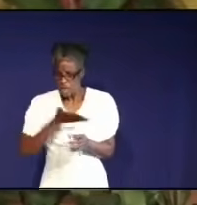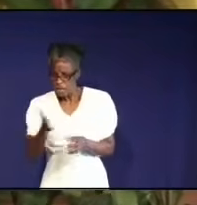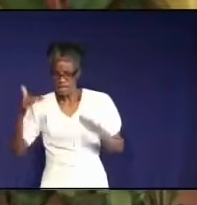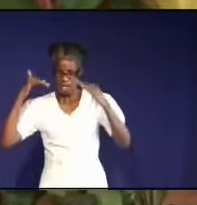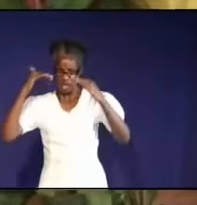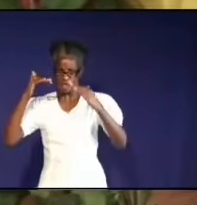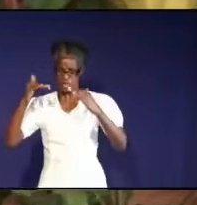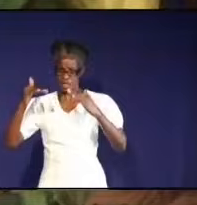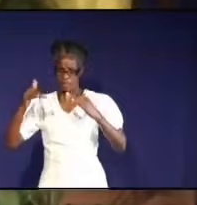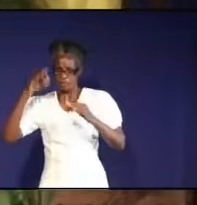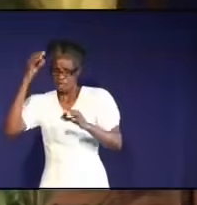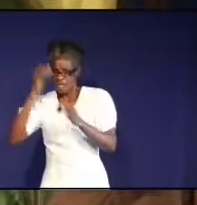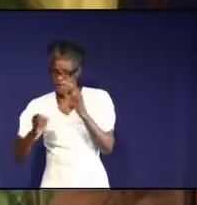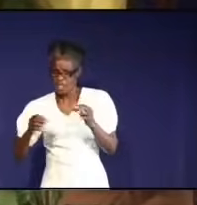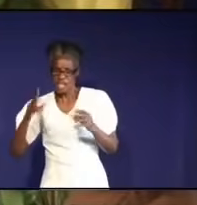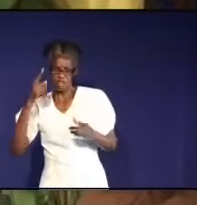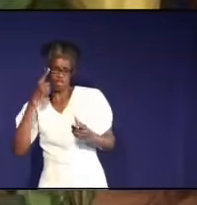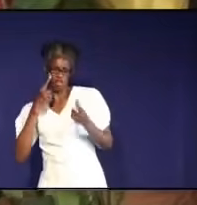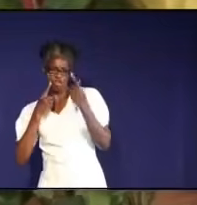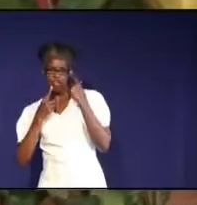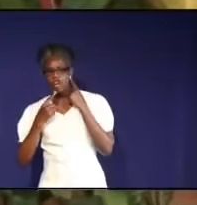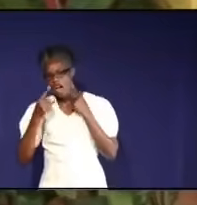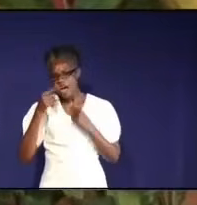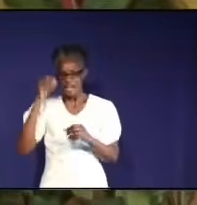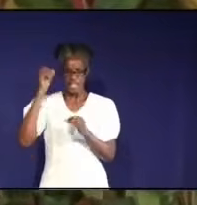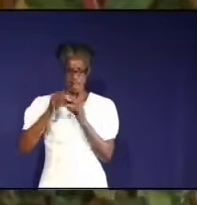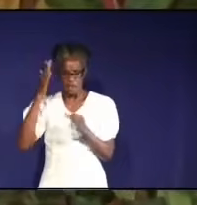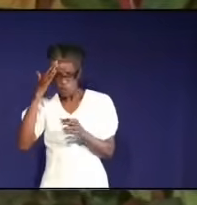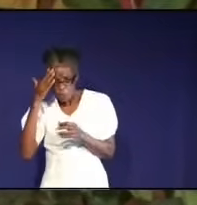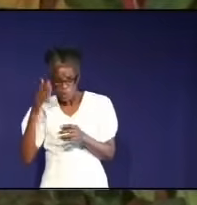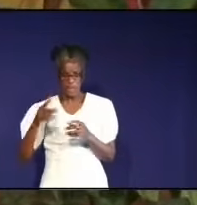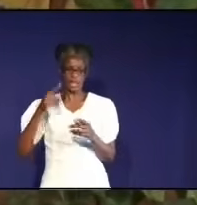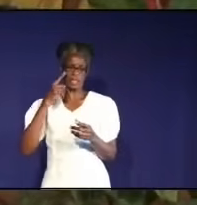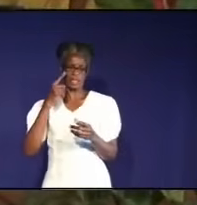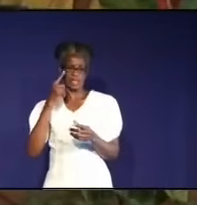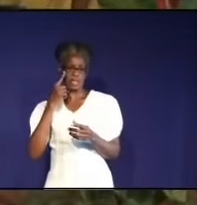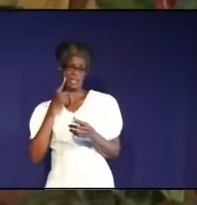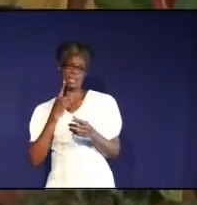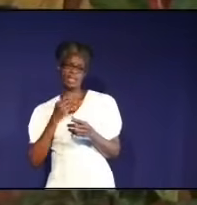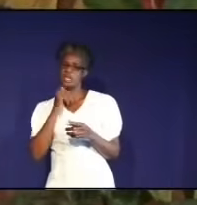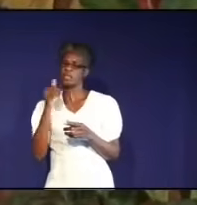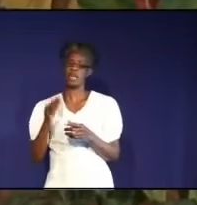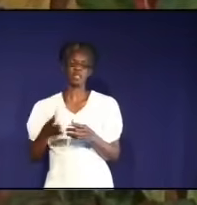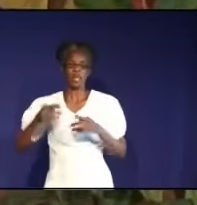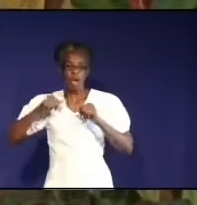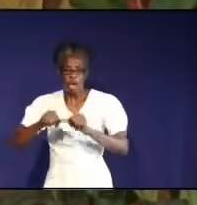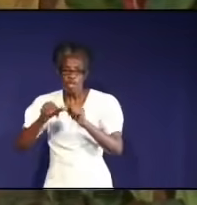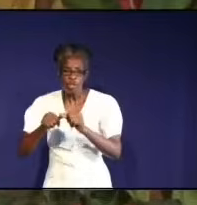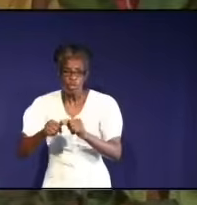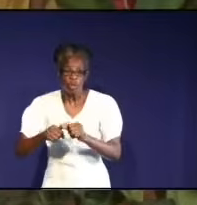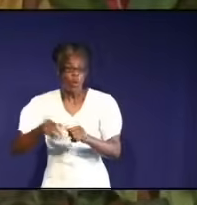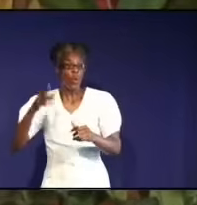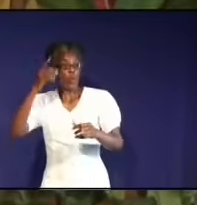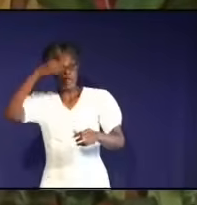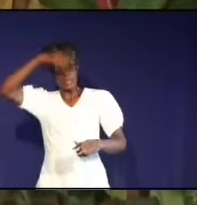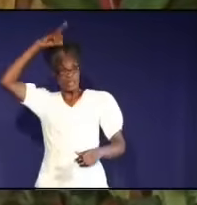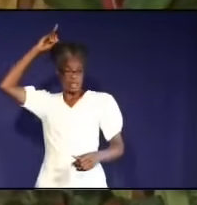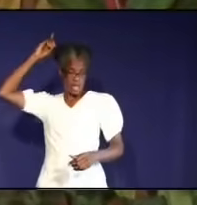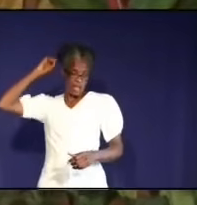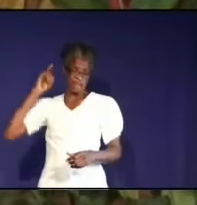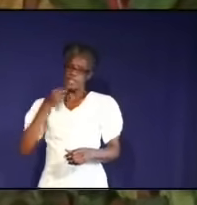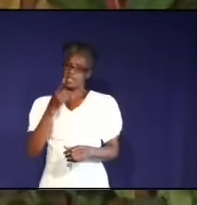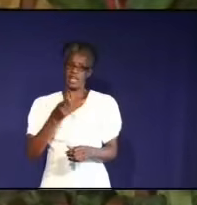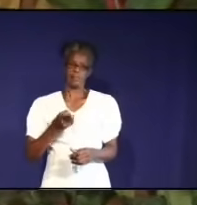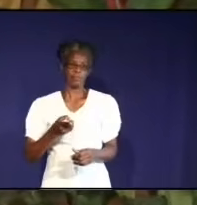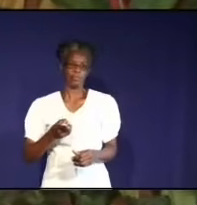for a while if I know that the tears won't last forever. I can handle it when David said, weeping may endure for a night, but joy will